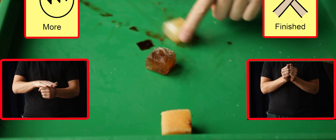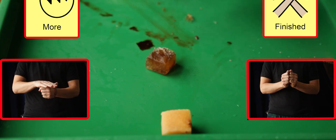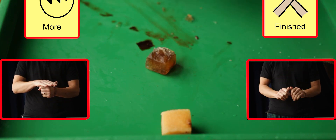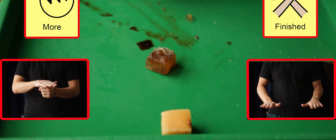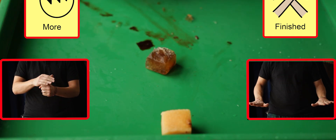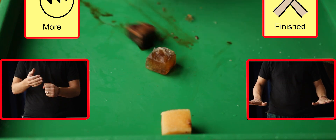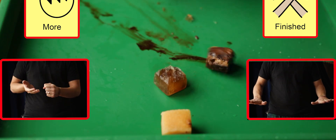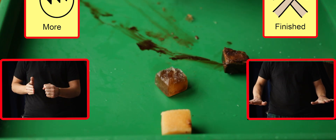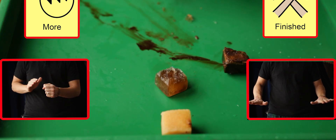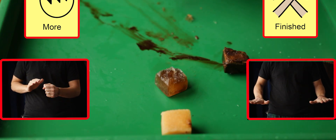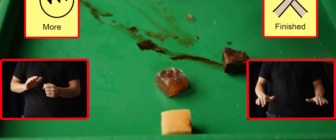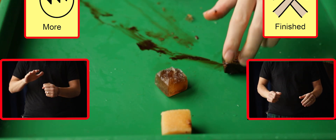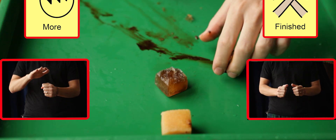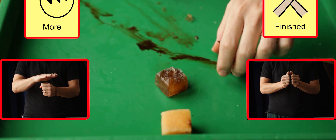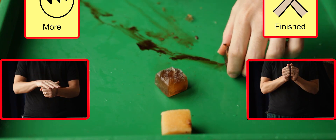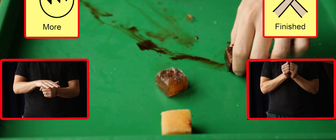Thank you.